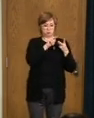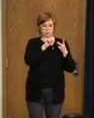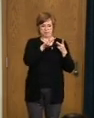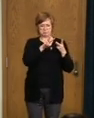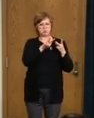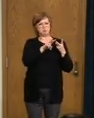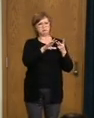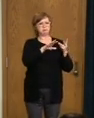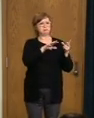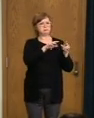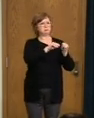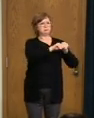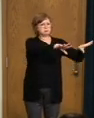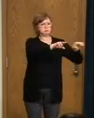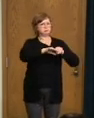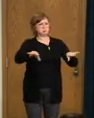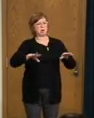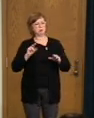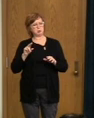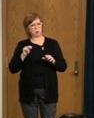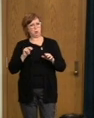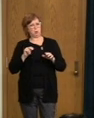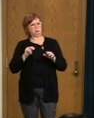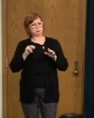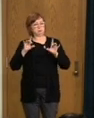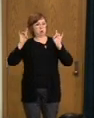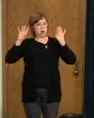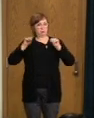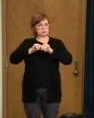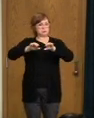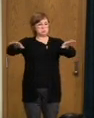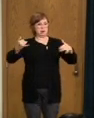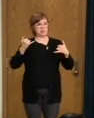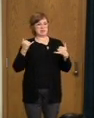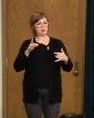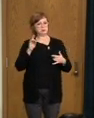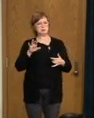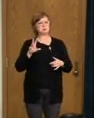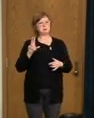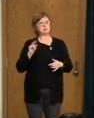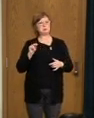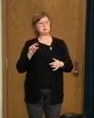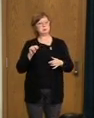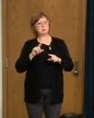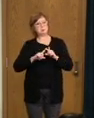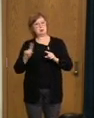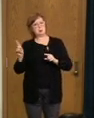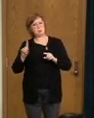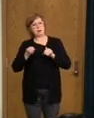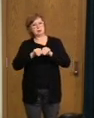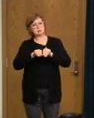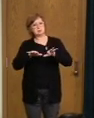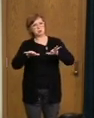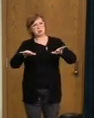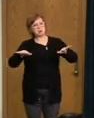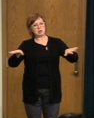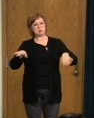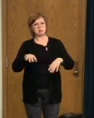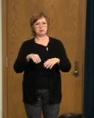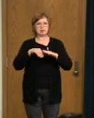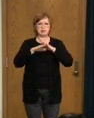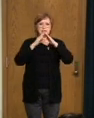November, we are still seeing significant transmission in the household settings and in the in-between